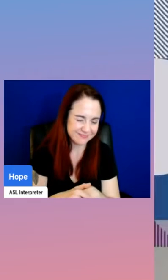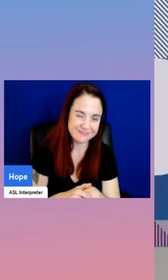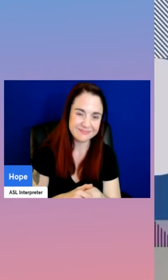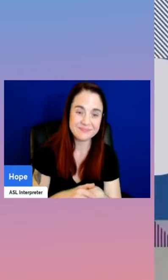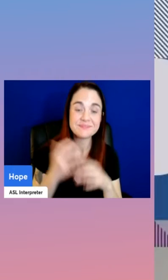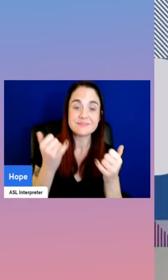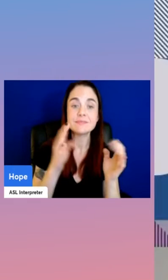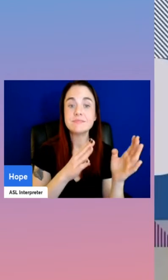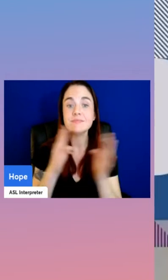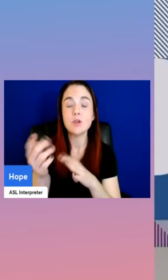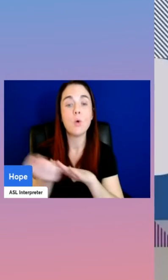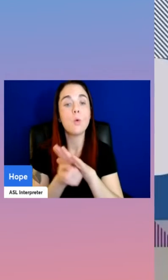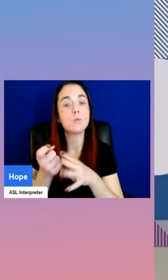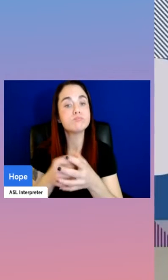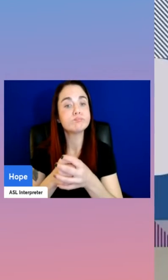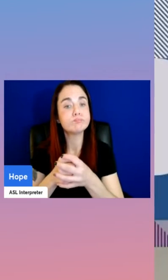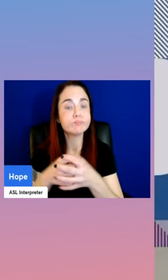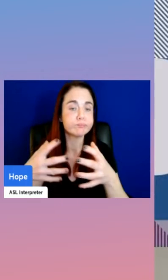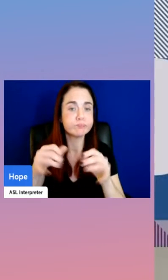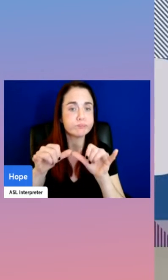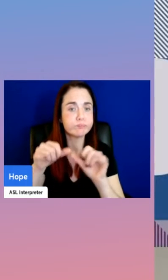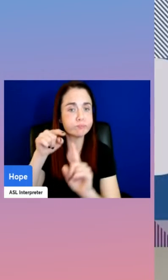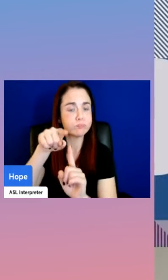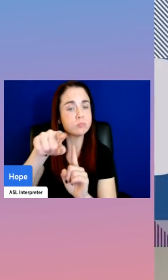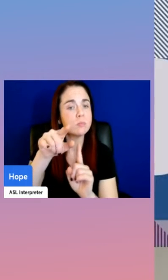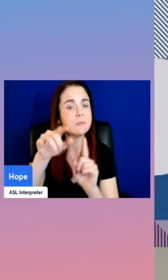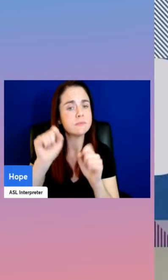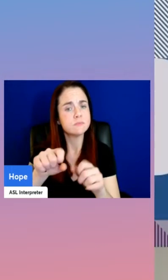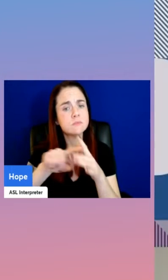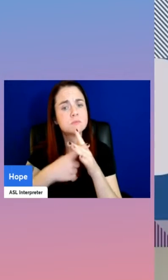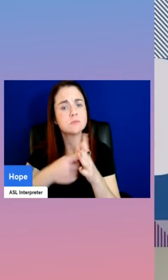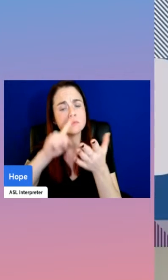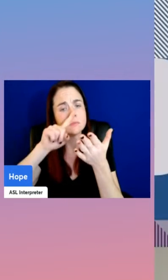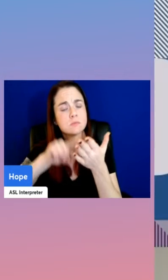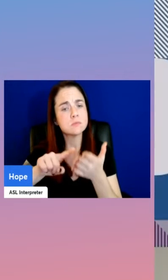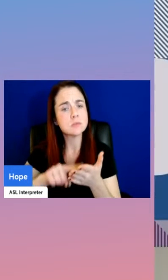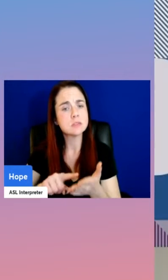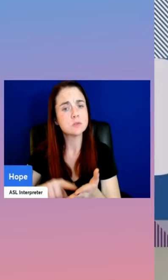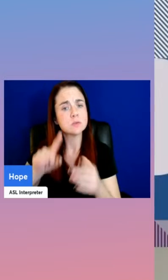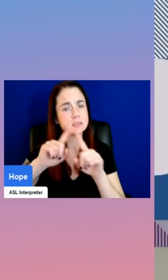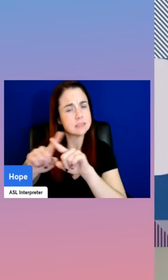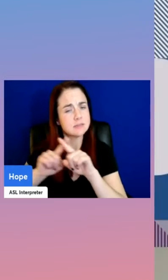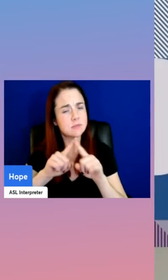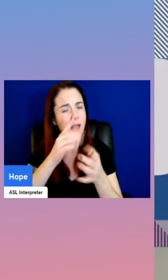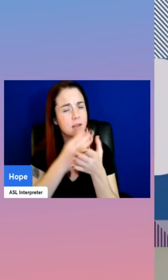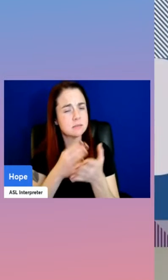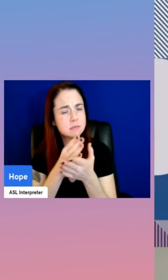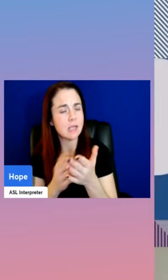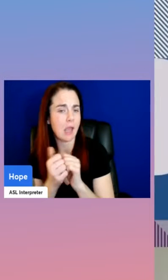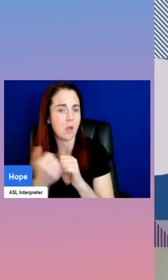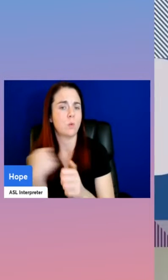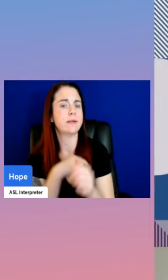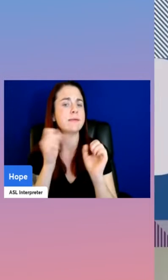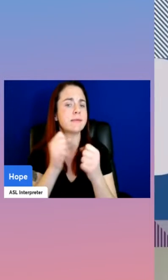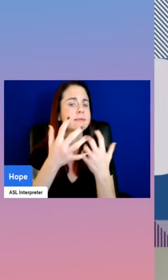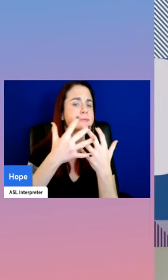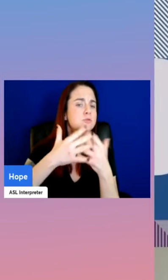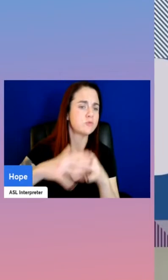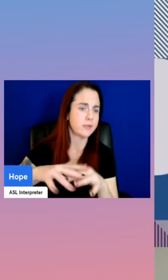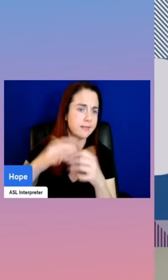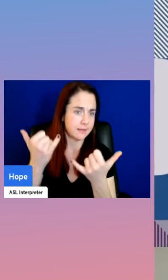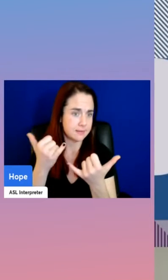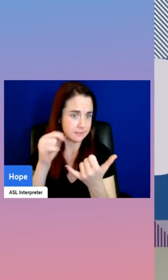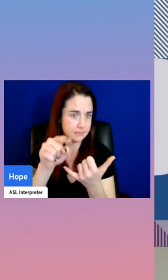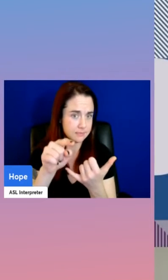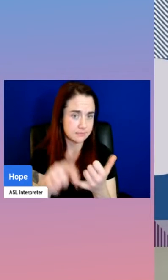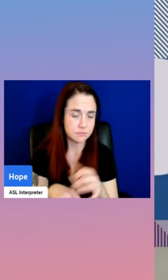Moving on to auto scaling, we can start into looking at different aspects of how we could integrate auto scaling as well as part of